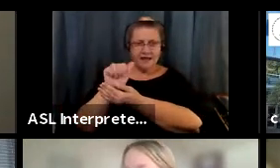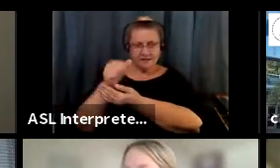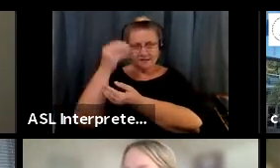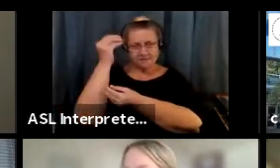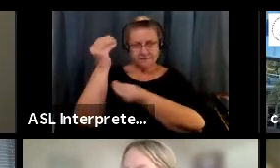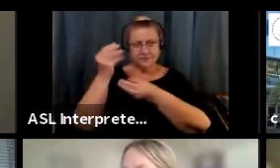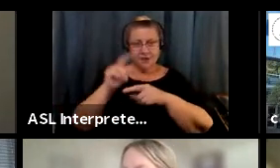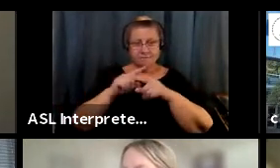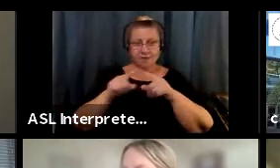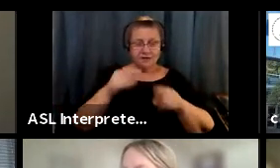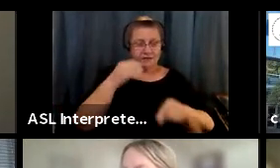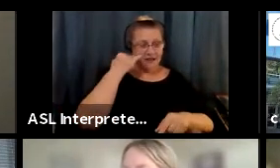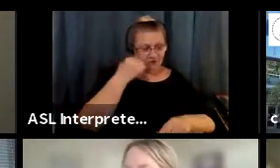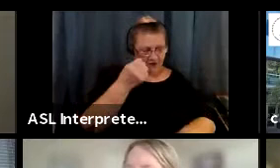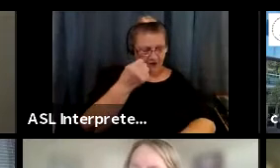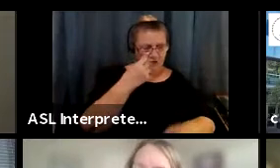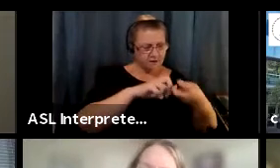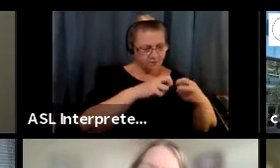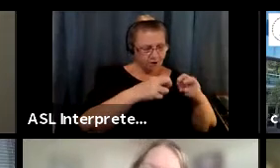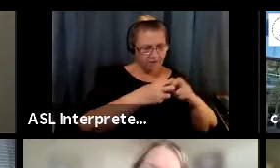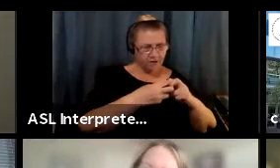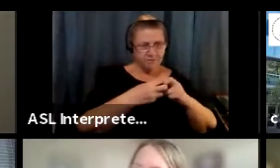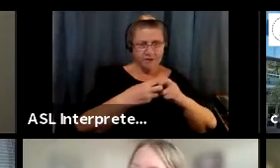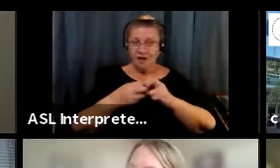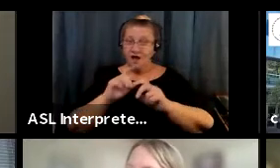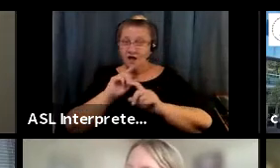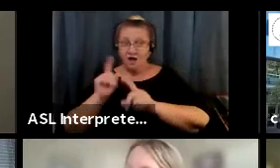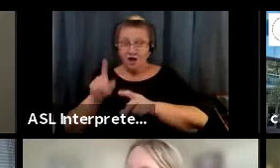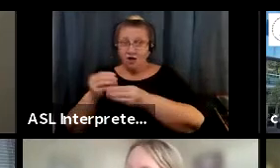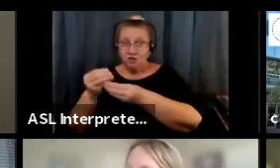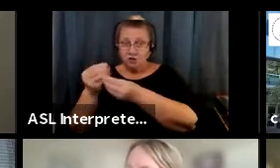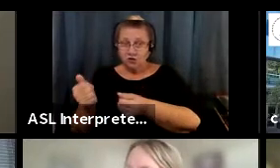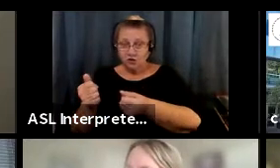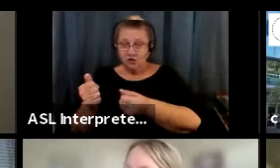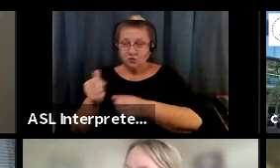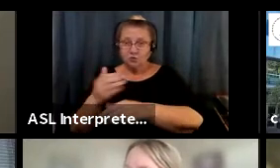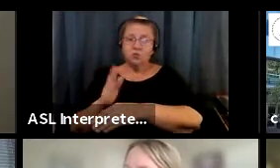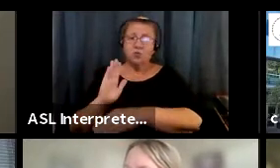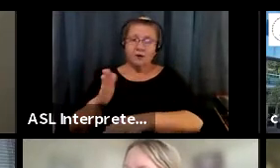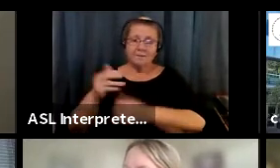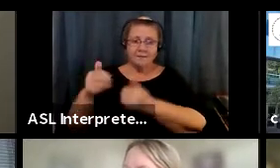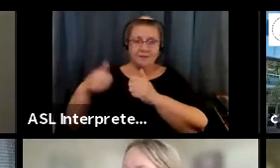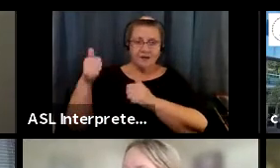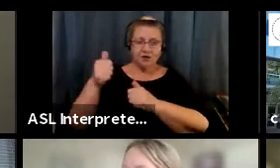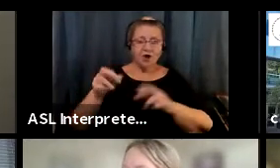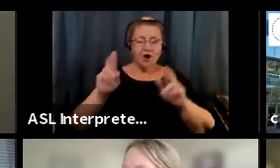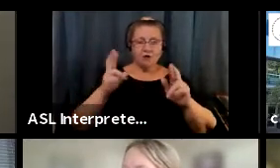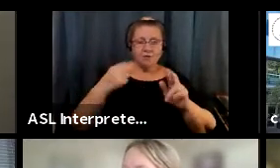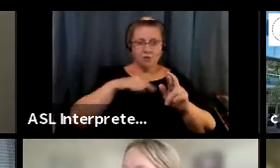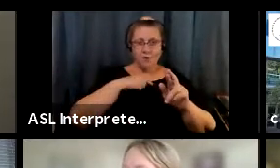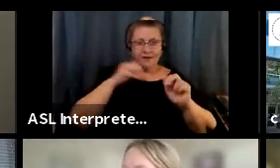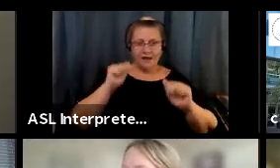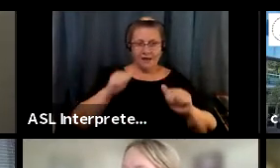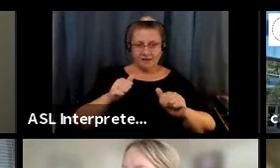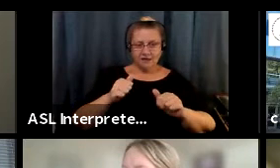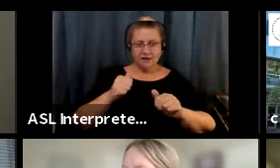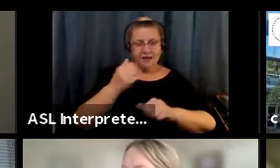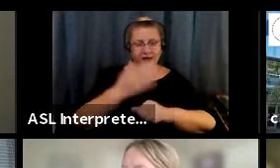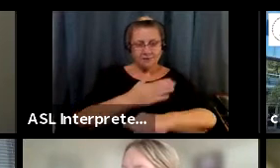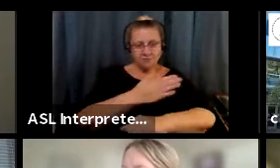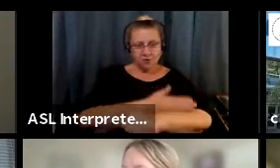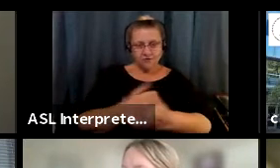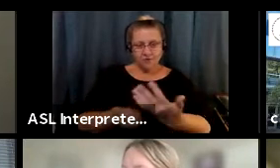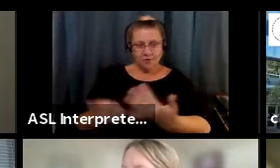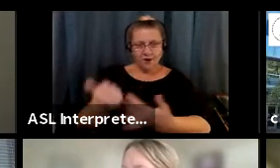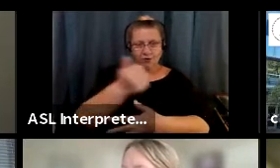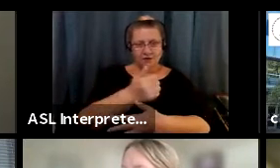we understand the problem, the better our solution will be. I hope that we can continue to work on to prioritize and improve our data collection and